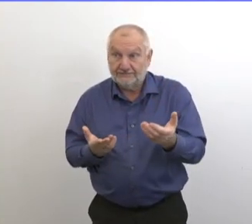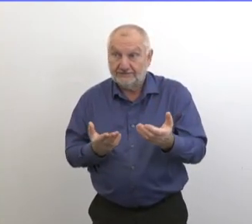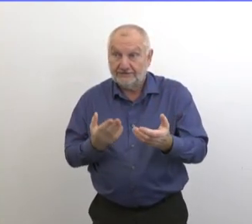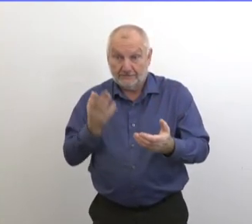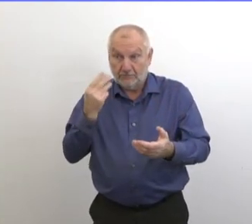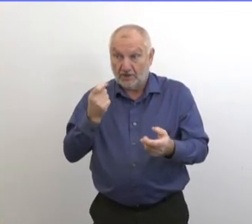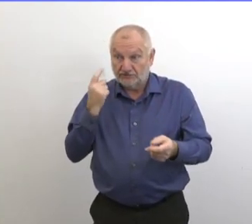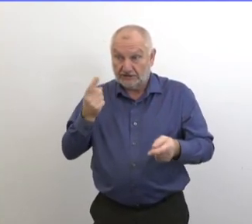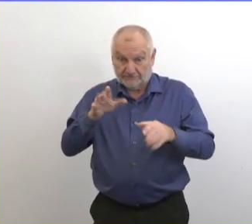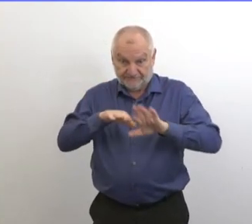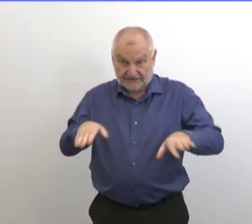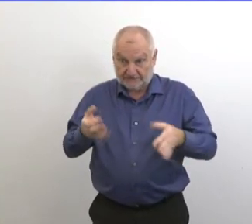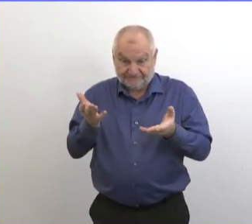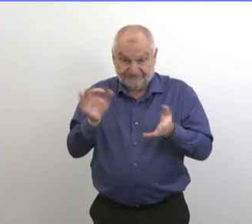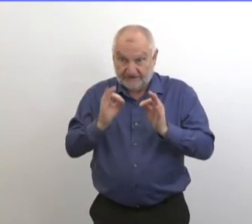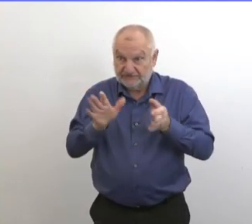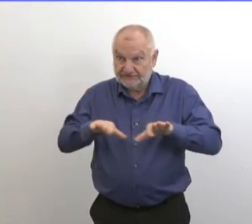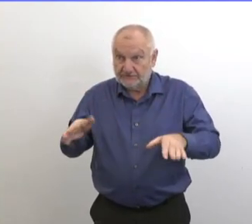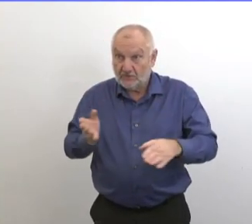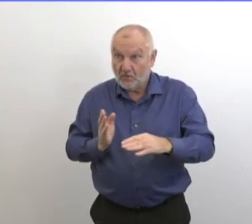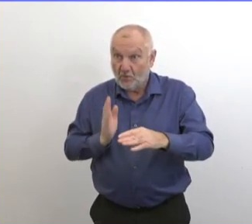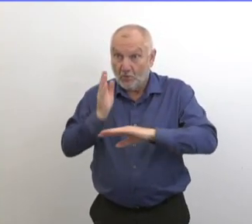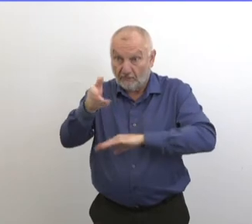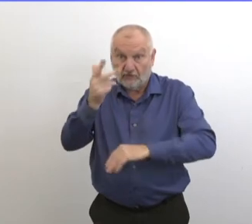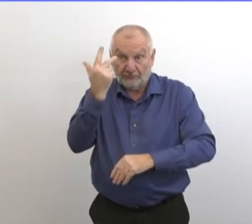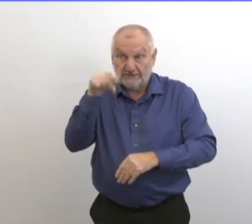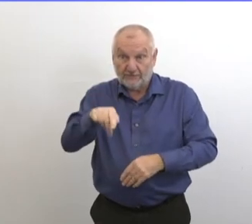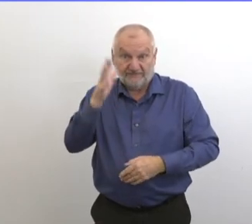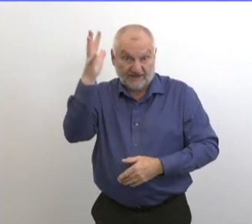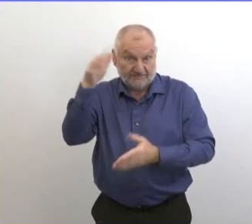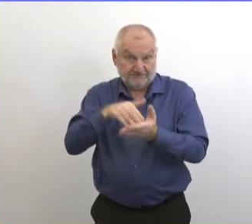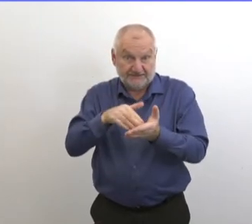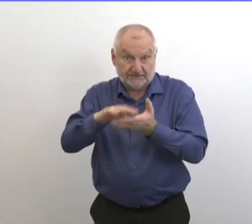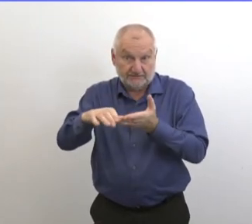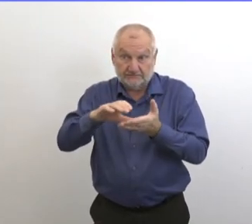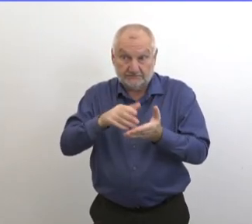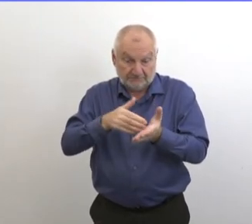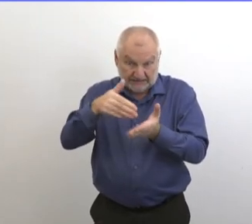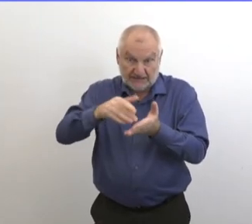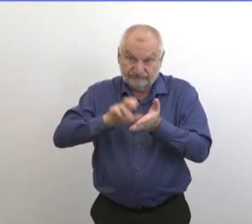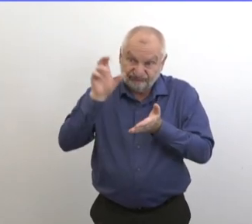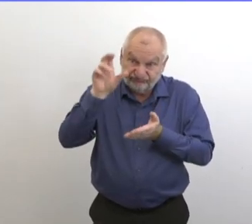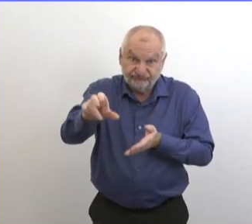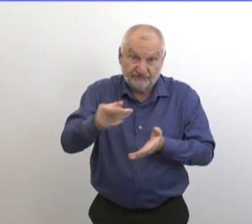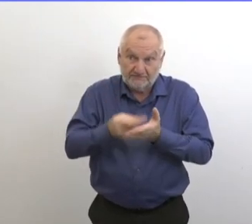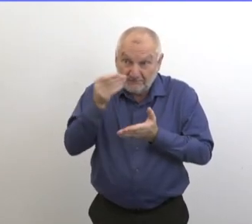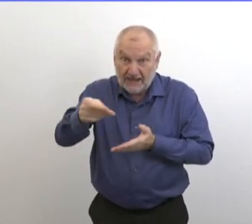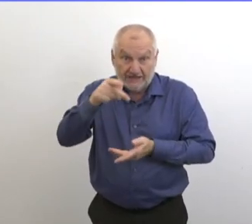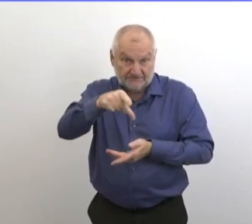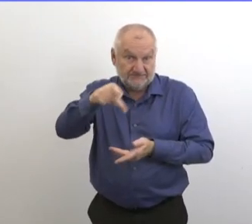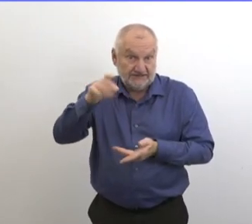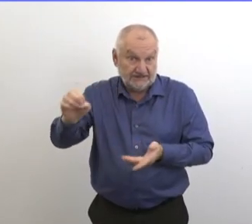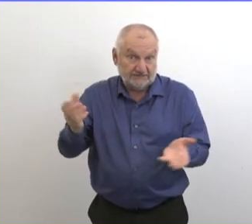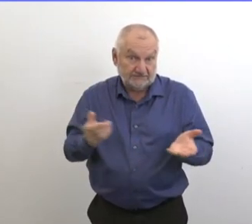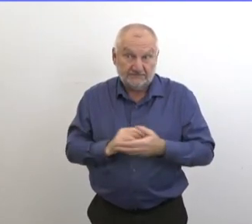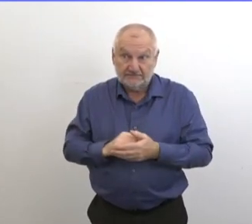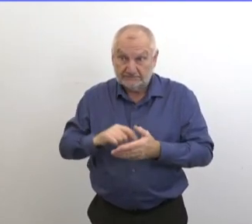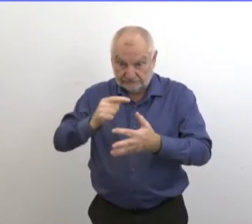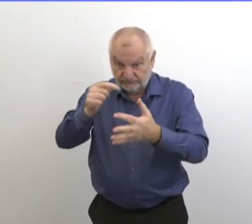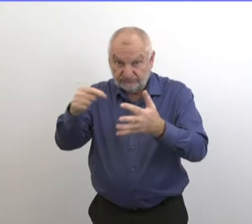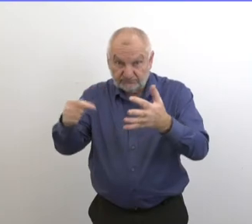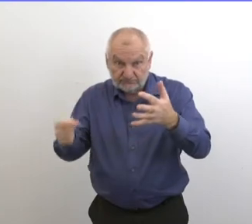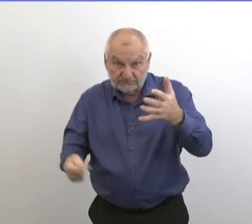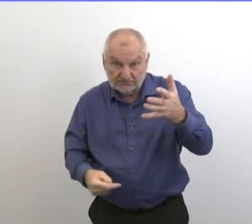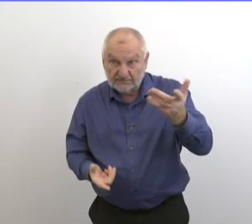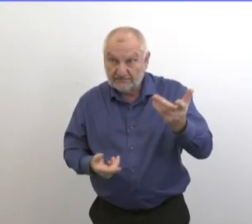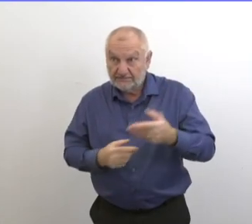million to accommodate more than 5 million pieces of PPE equipment out there within